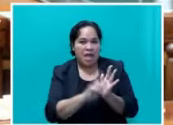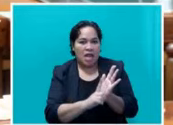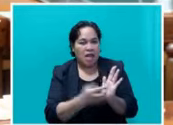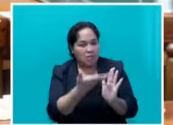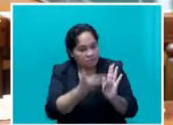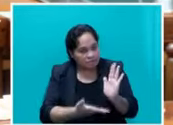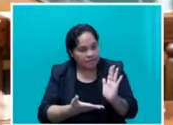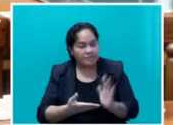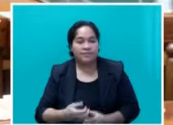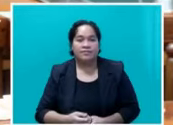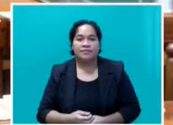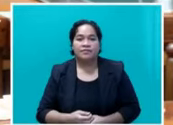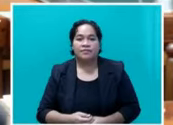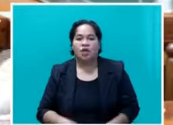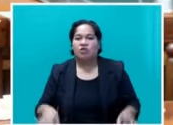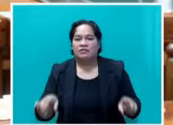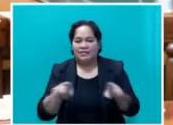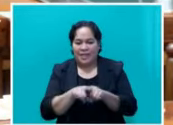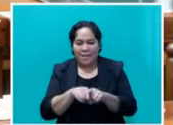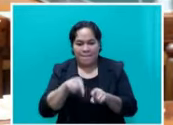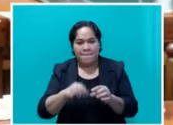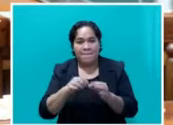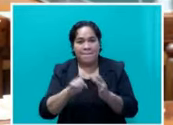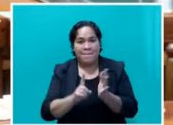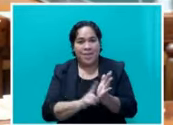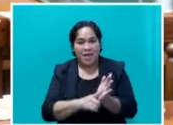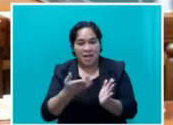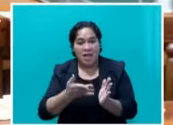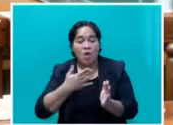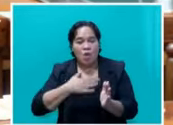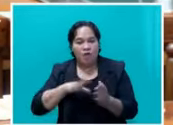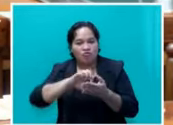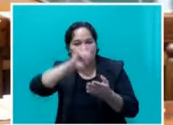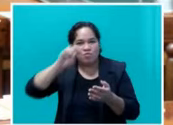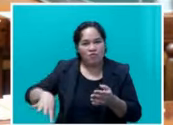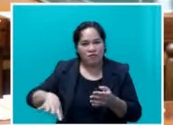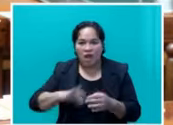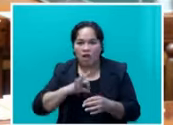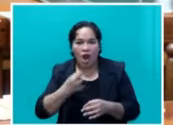bill, Honorable Speaker, where they want to remove the consent,